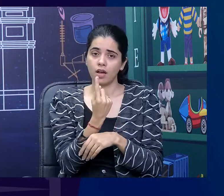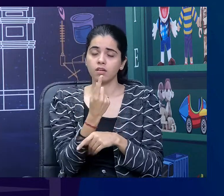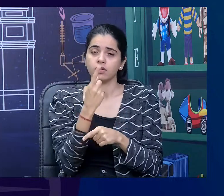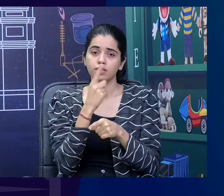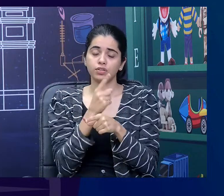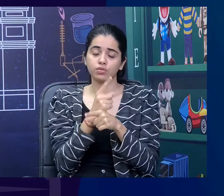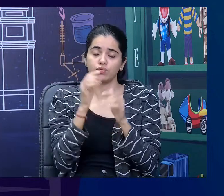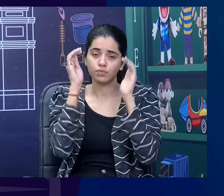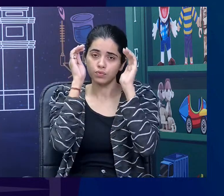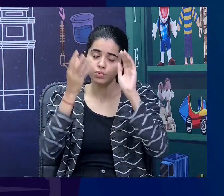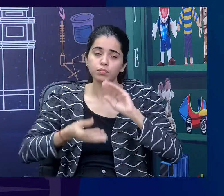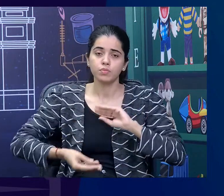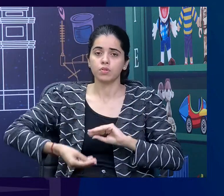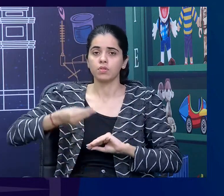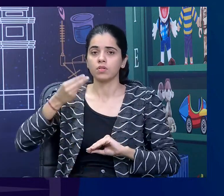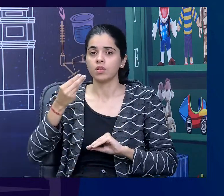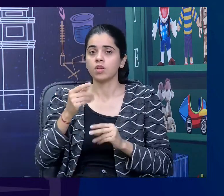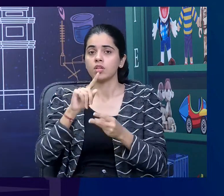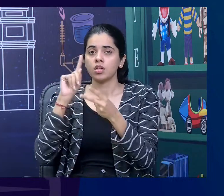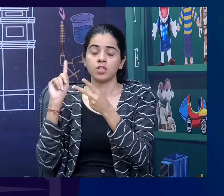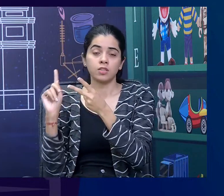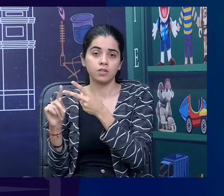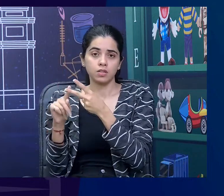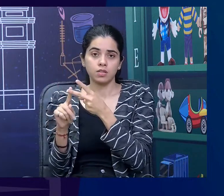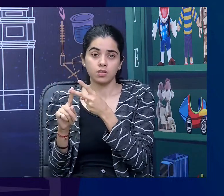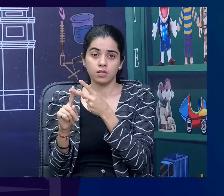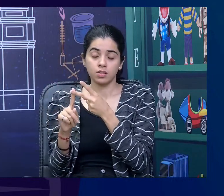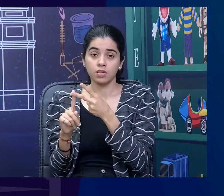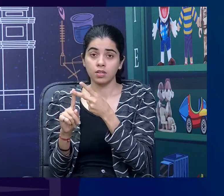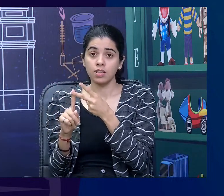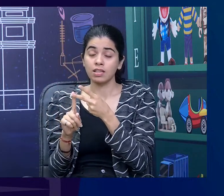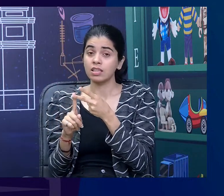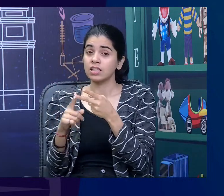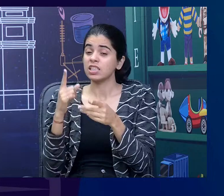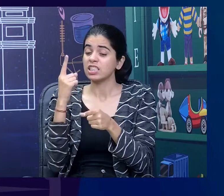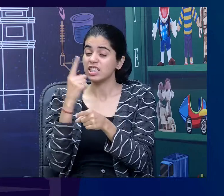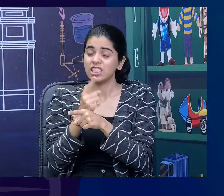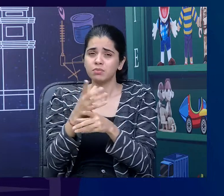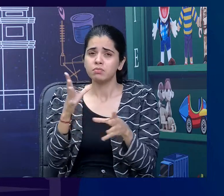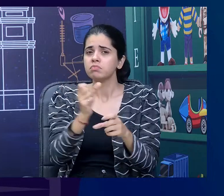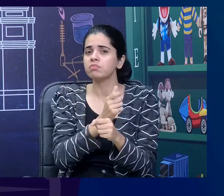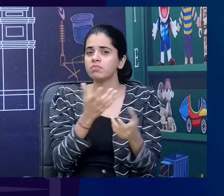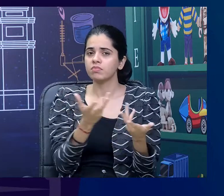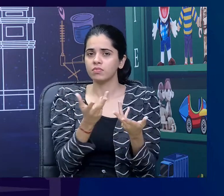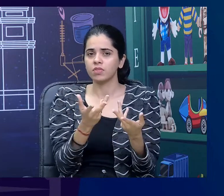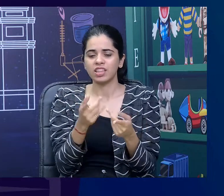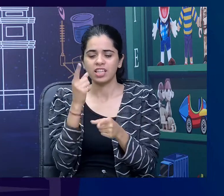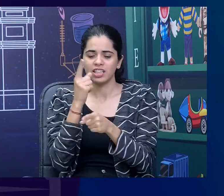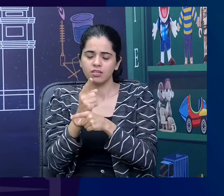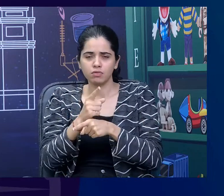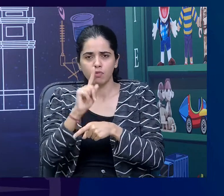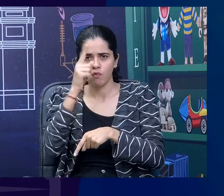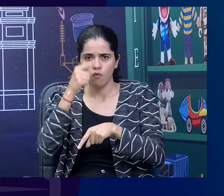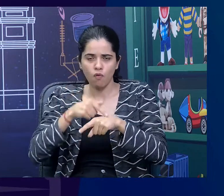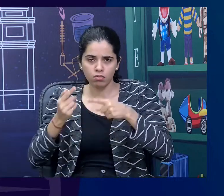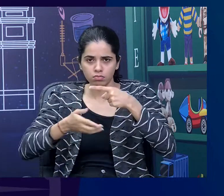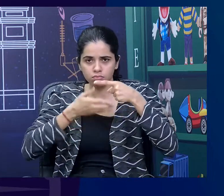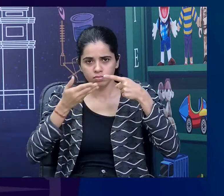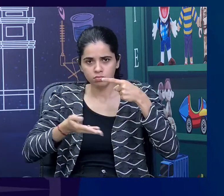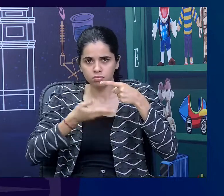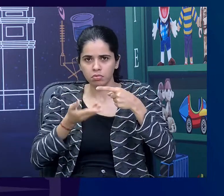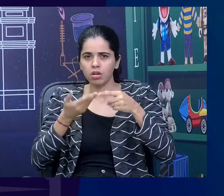teachers have to focus on. And another thing which I see teachers miss is they teach and then allow the children